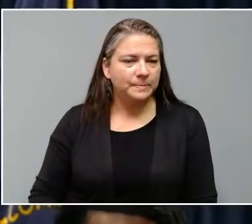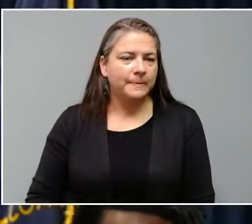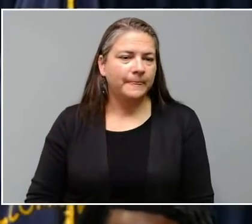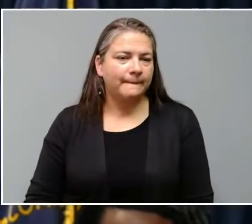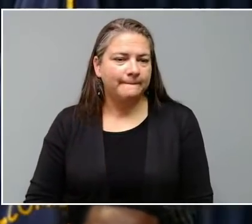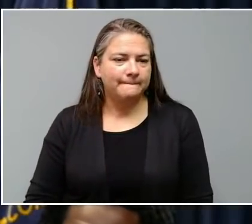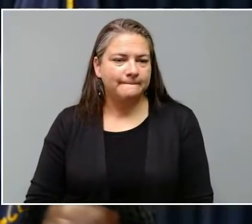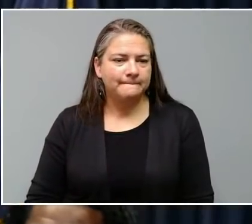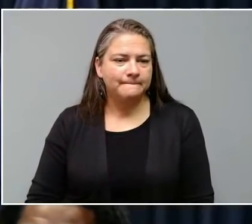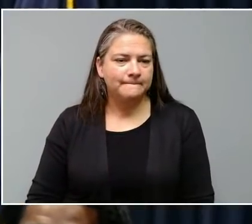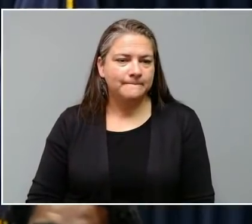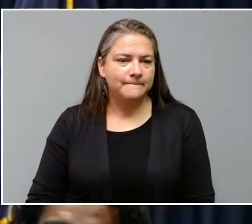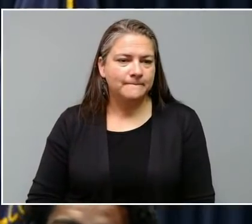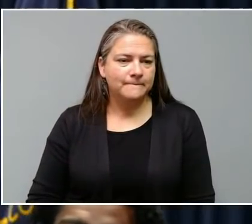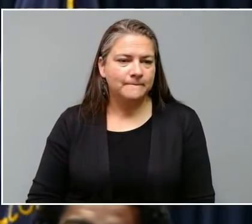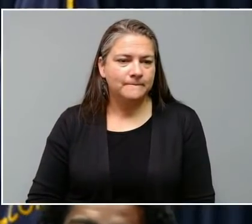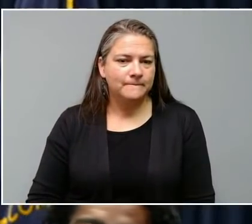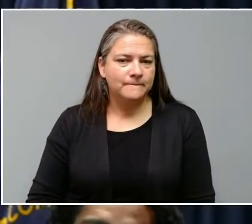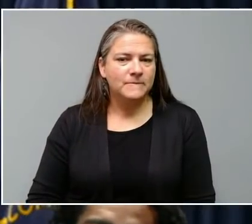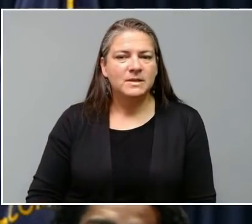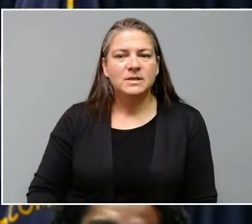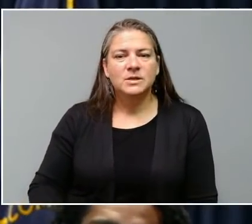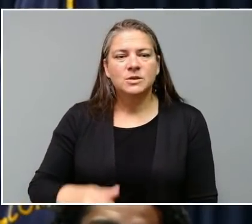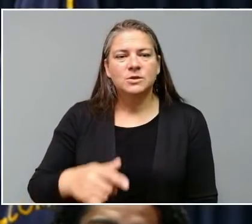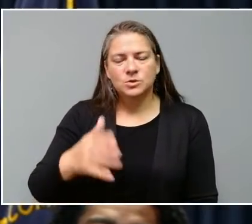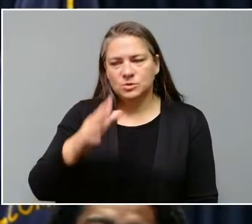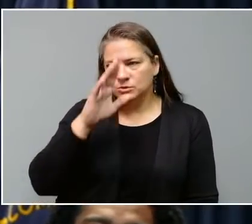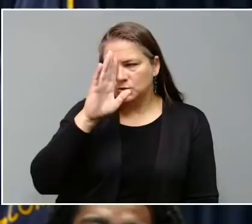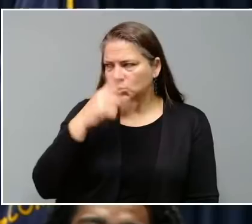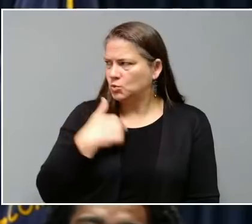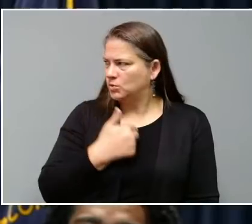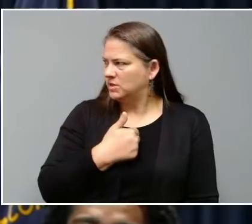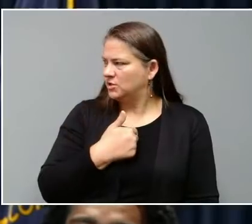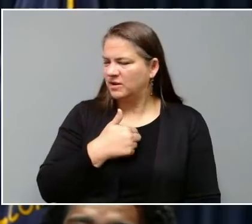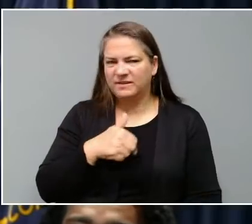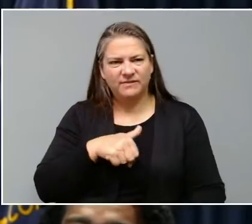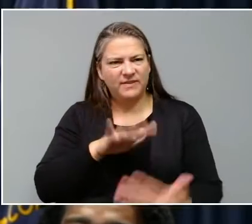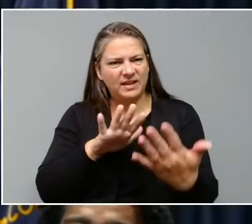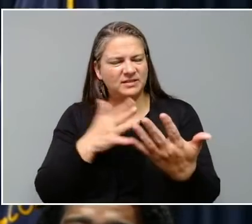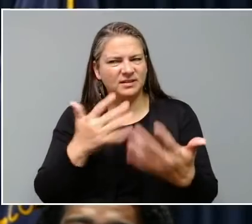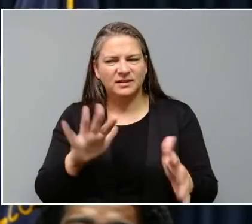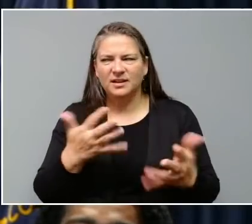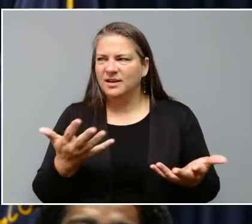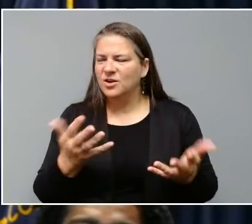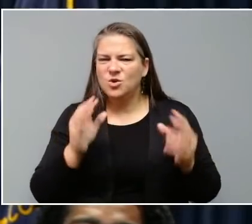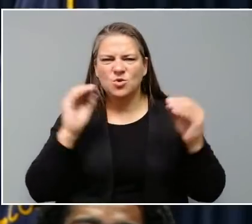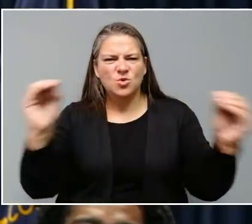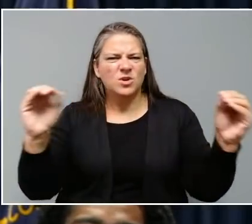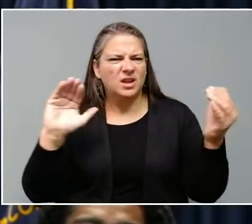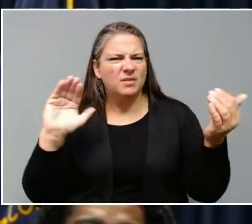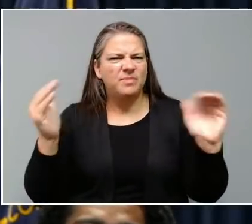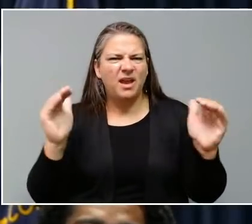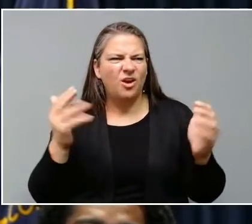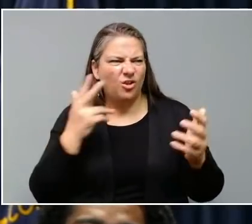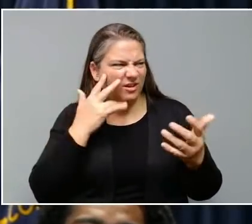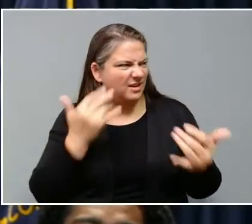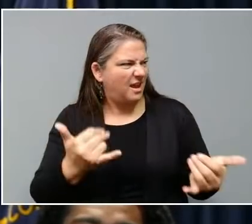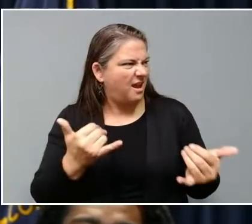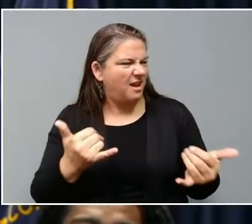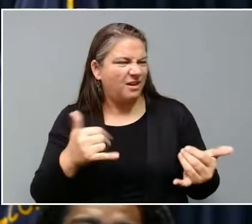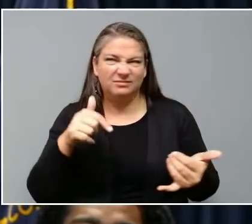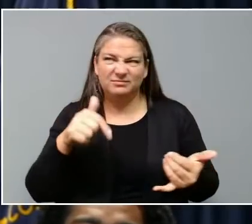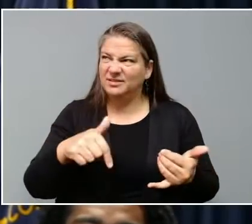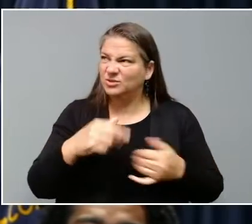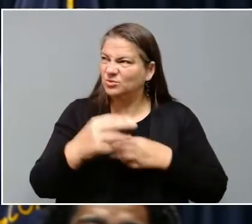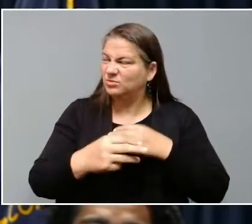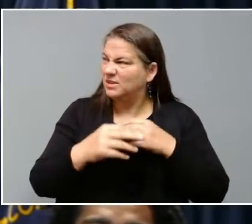You know, it goes without saying that we are facing just unprecedented times, not only in the Commonwealth, but around the world. Never